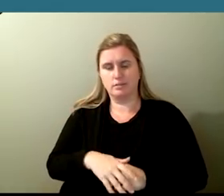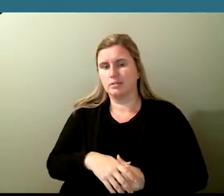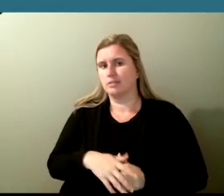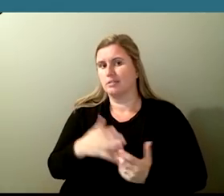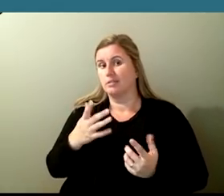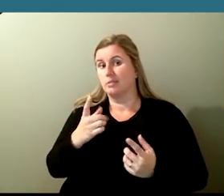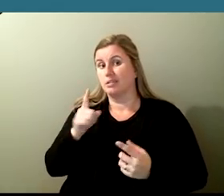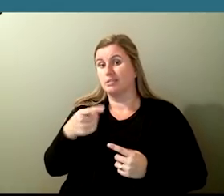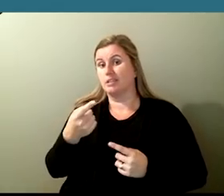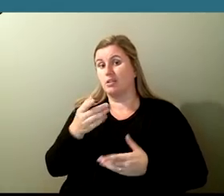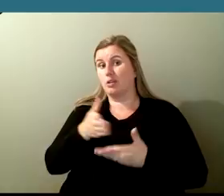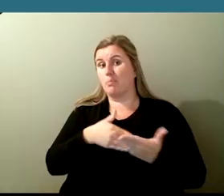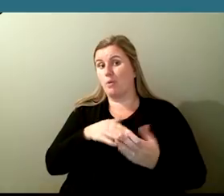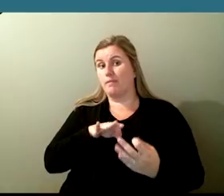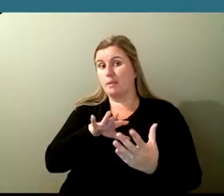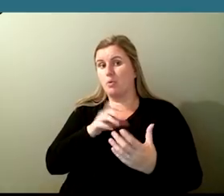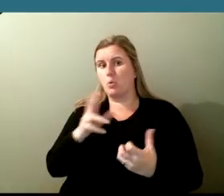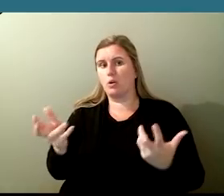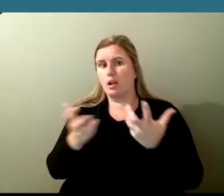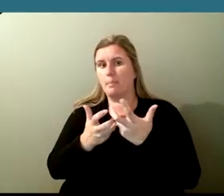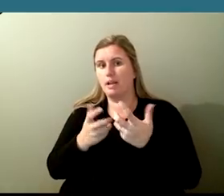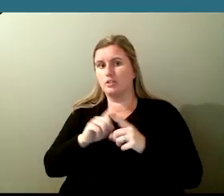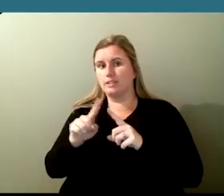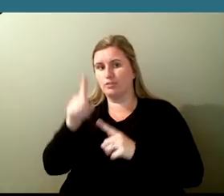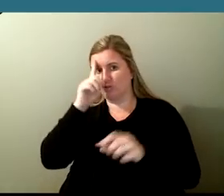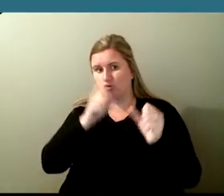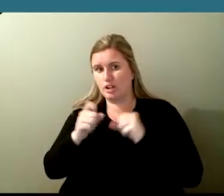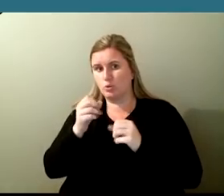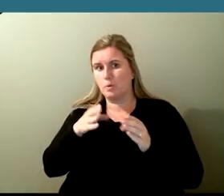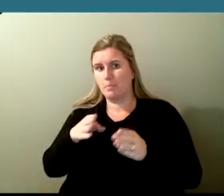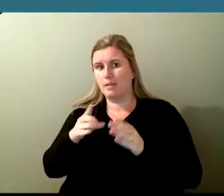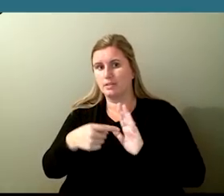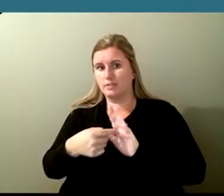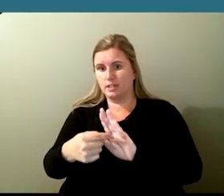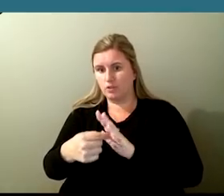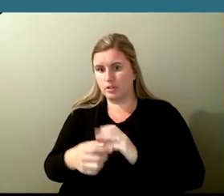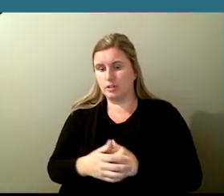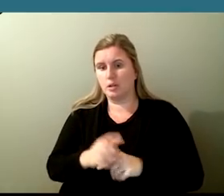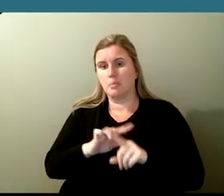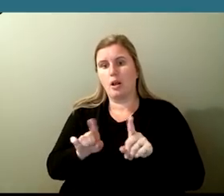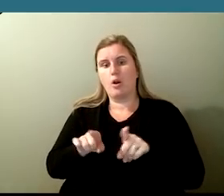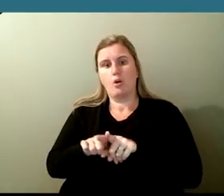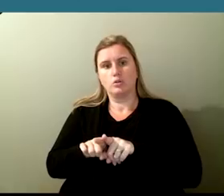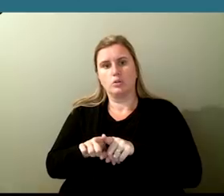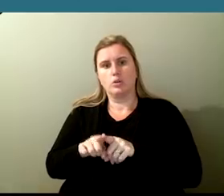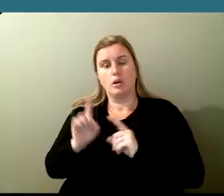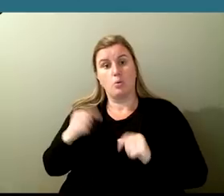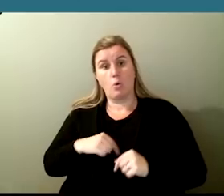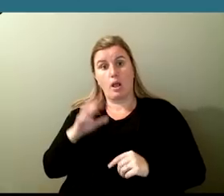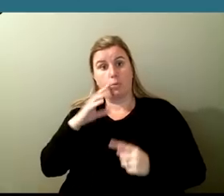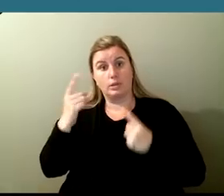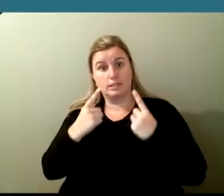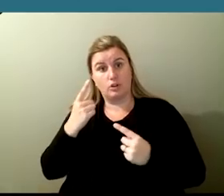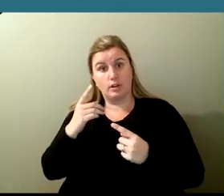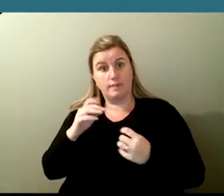a single component feedback or a combination of feedback strategies or methods of delivery, but also, am I going to consider